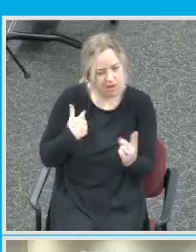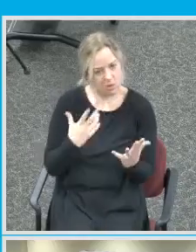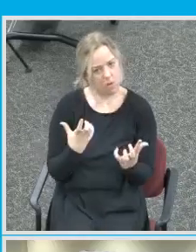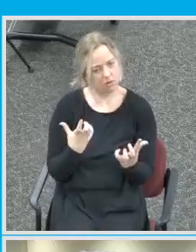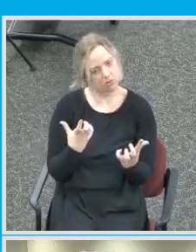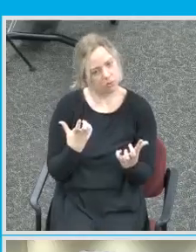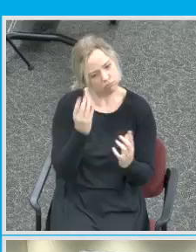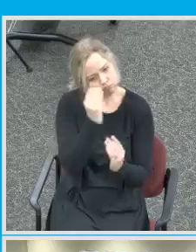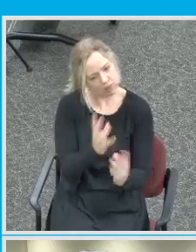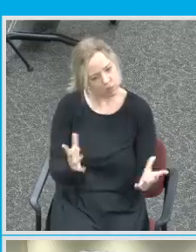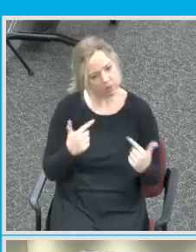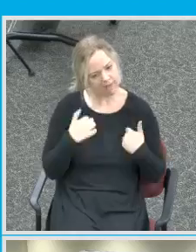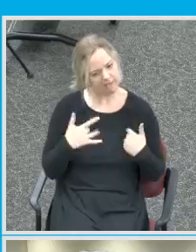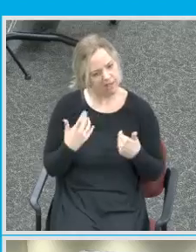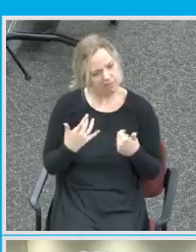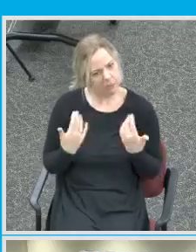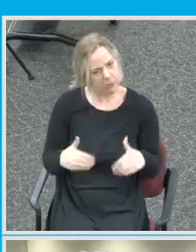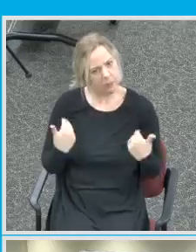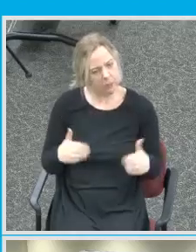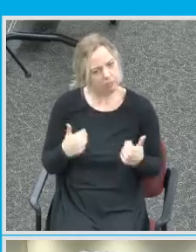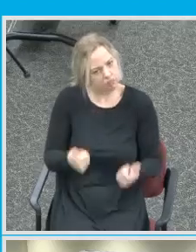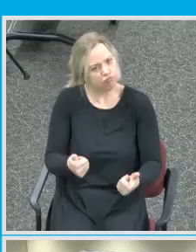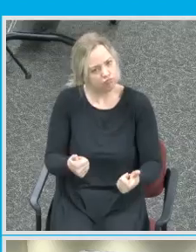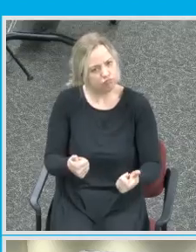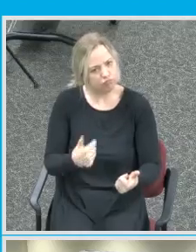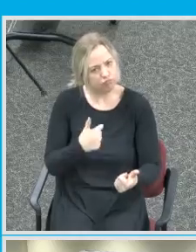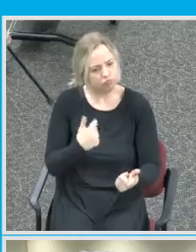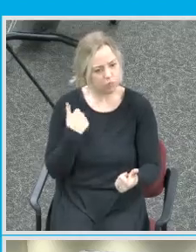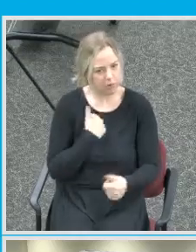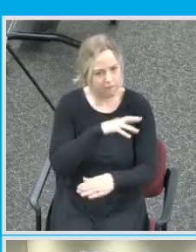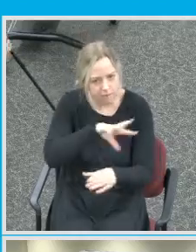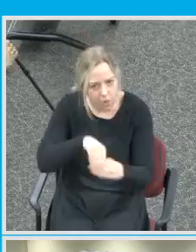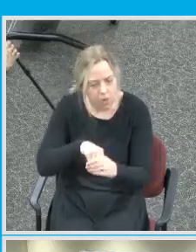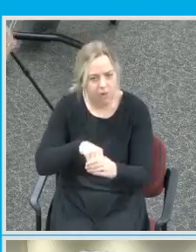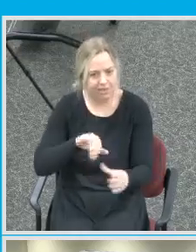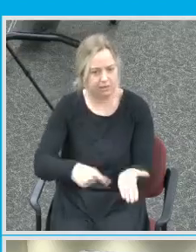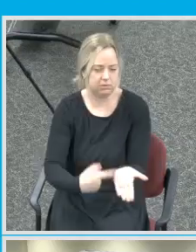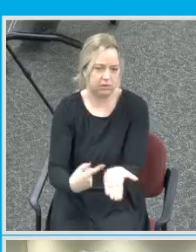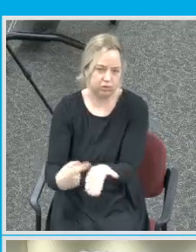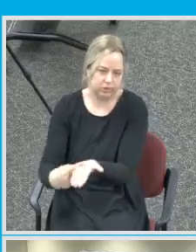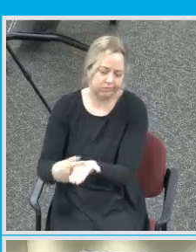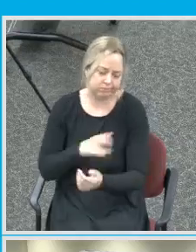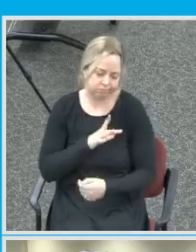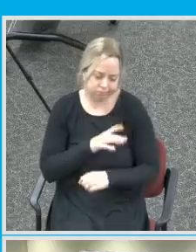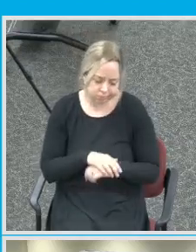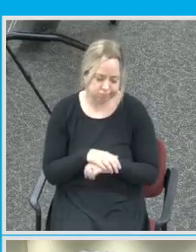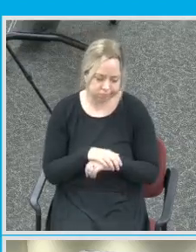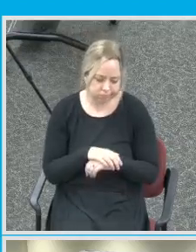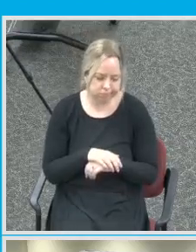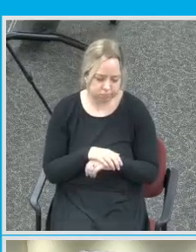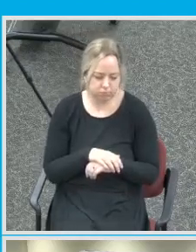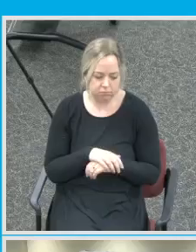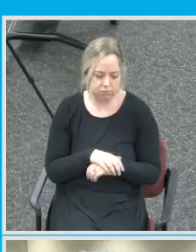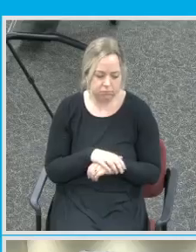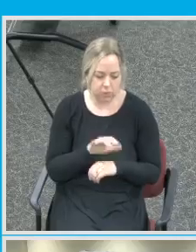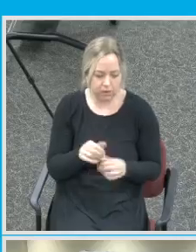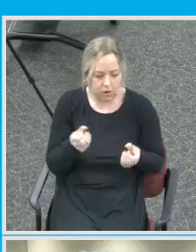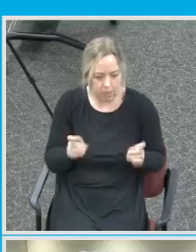that public health is being brought to the table and having a voice within these discussions and an opportunity to provide